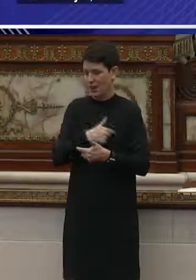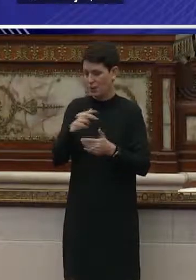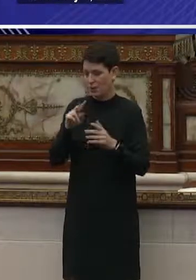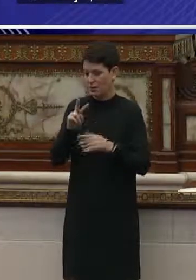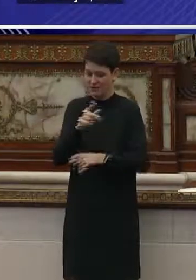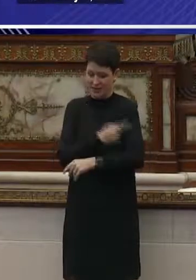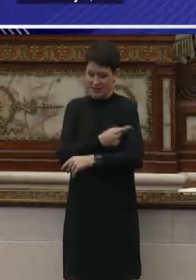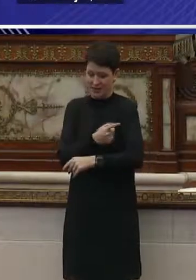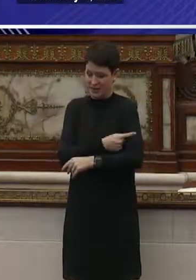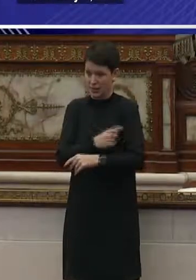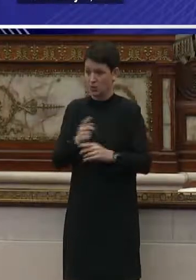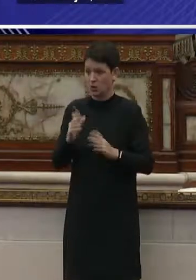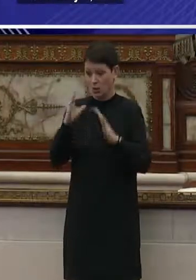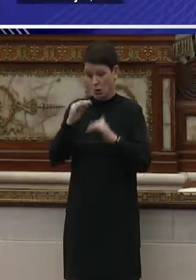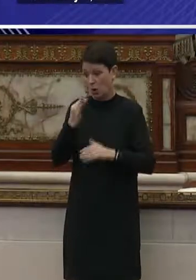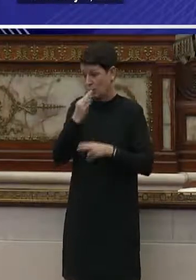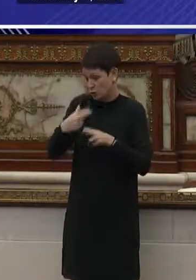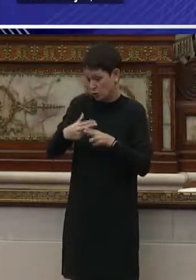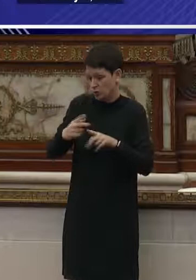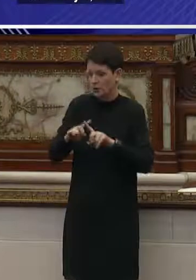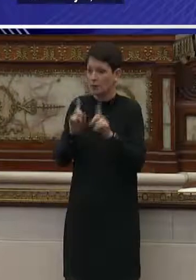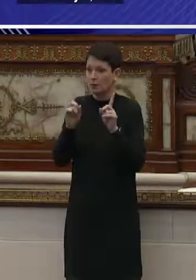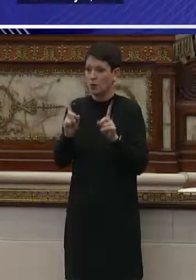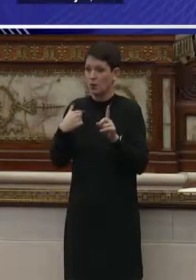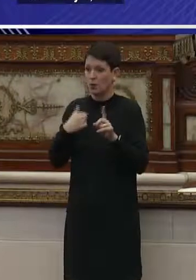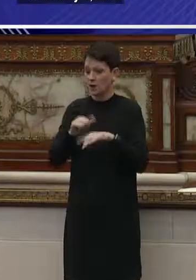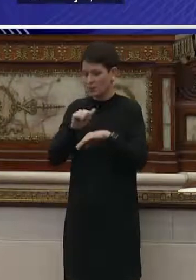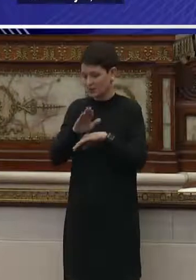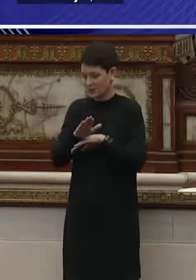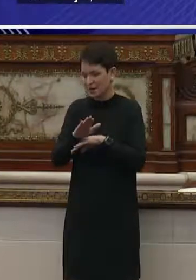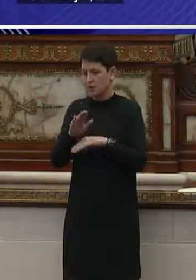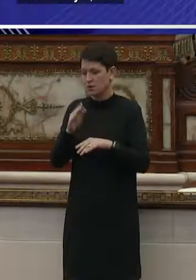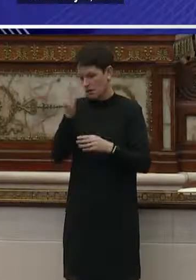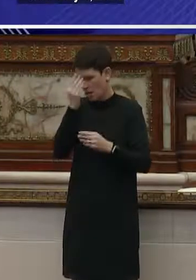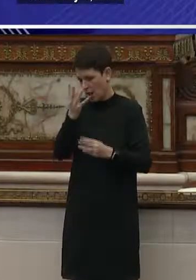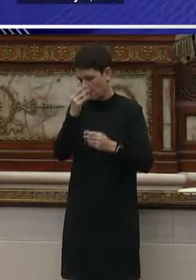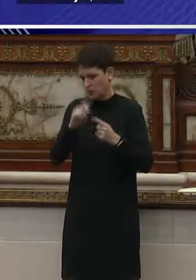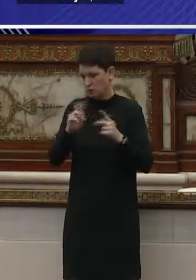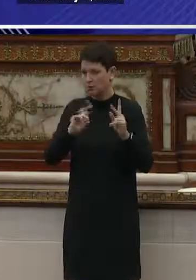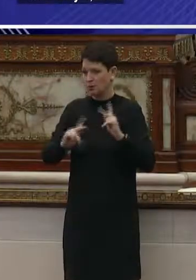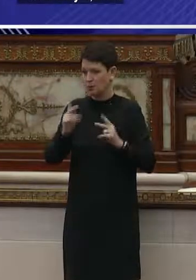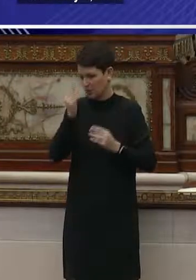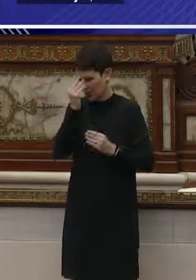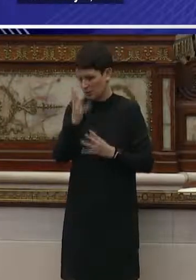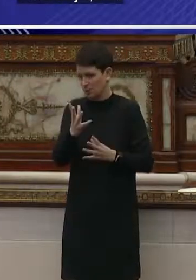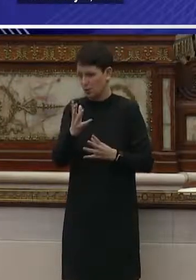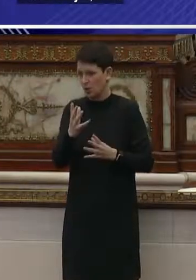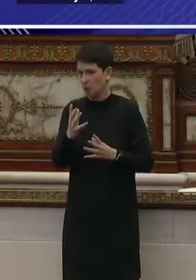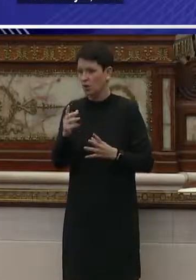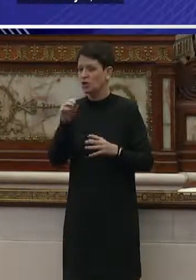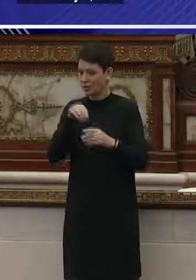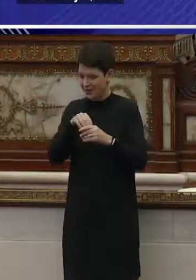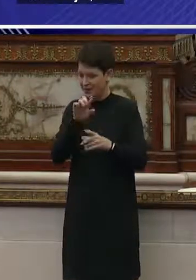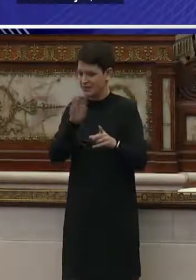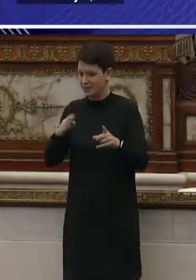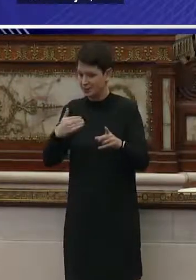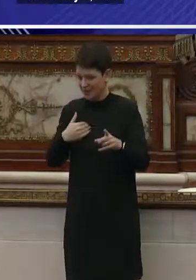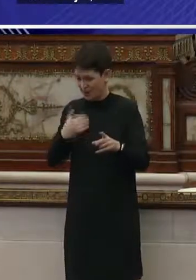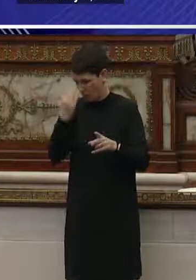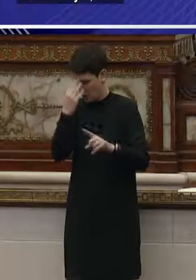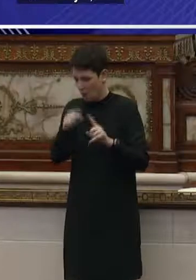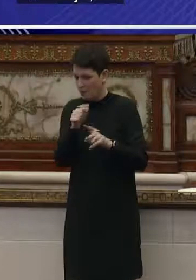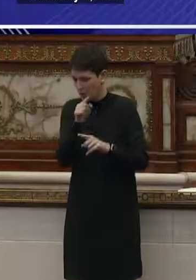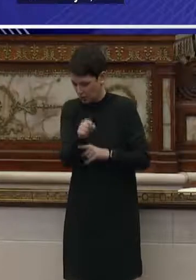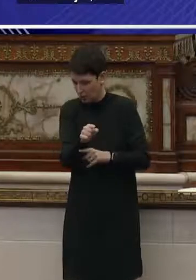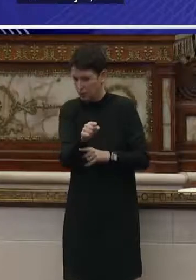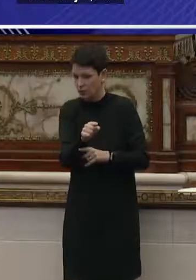vaccination. We hope to do that soon. But we will be sending some sort of updates with people just to let them know that they're in our database, we know about them,